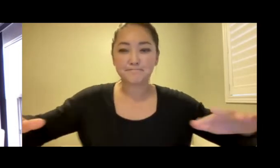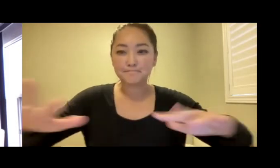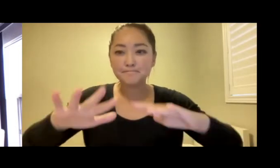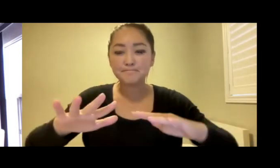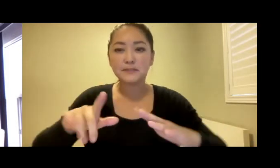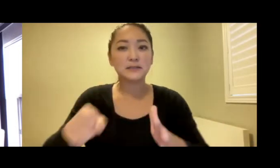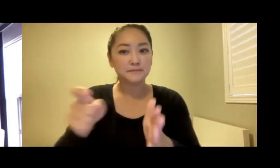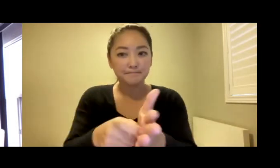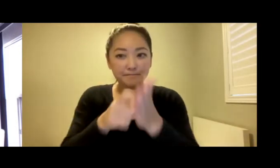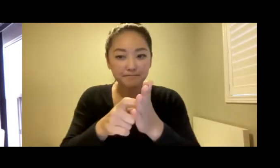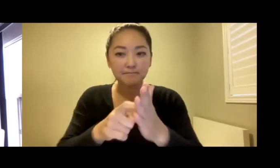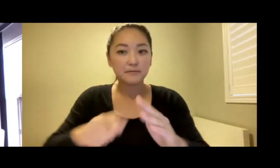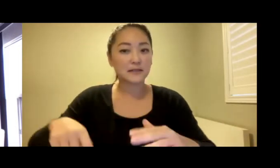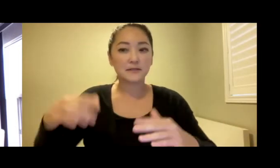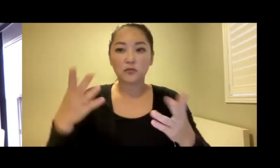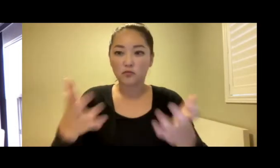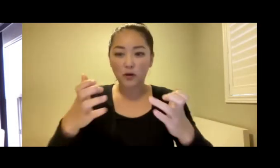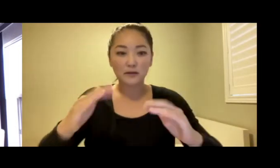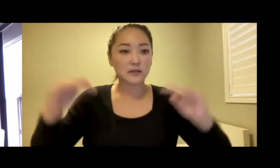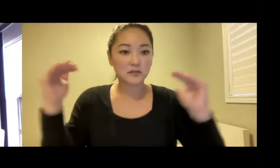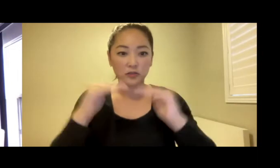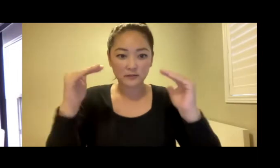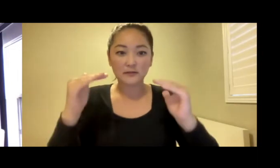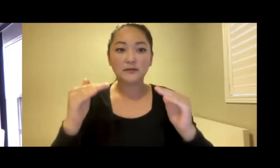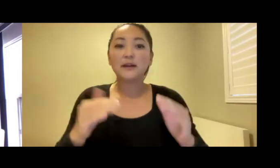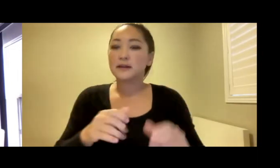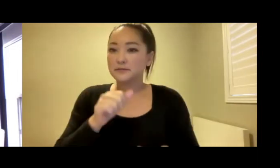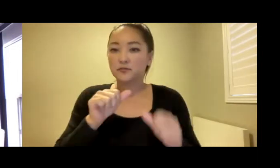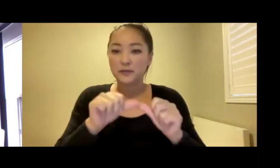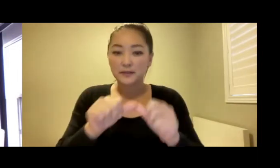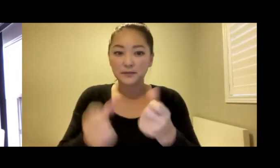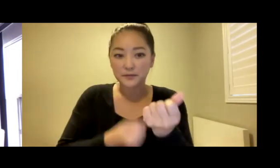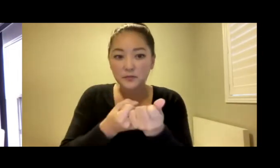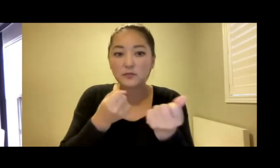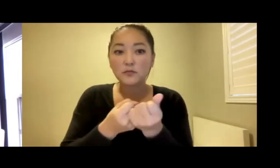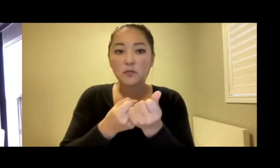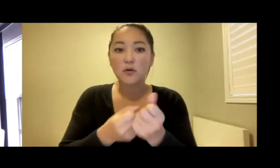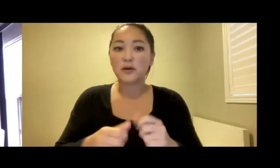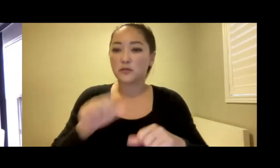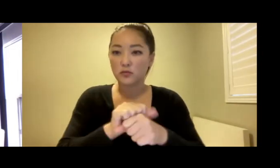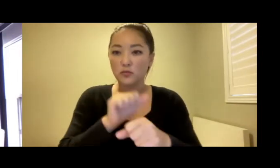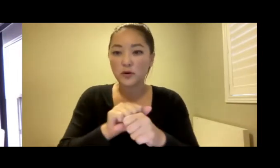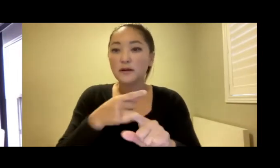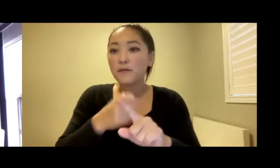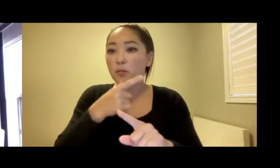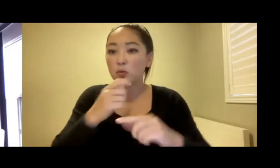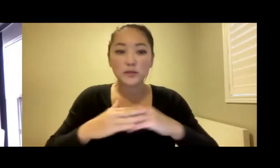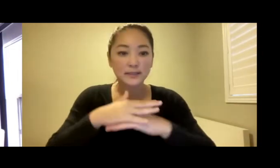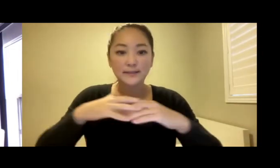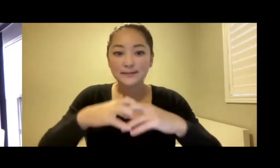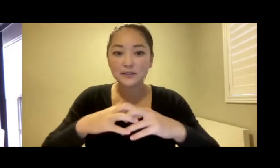demand justice and to support the ongoing work of Indigenous leaders and communities. While acknowledging